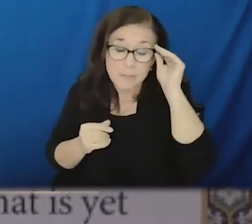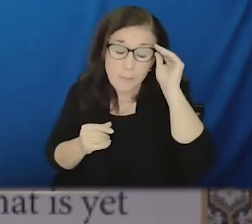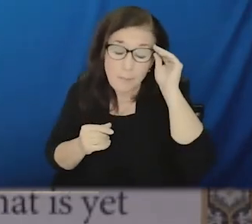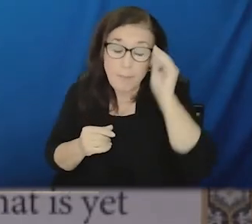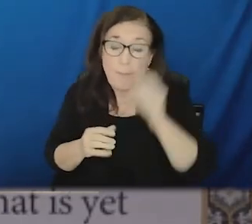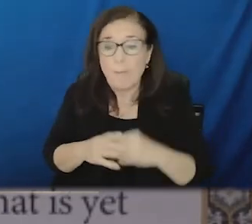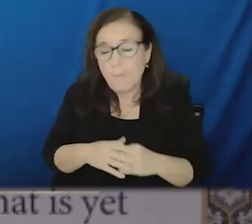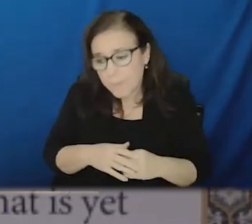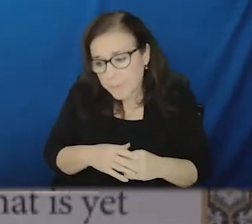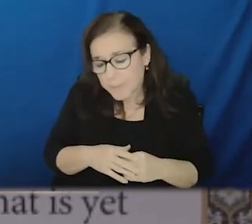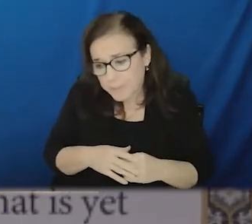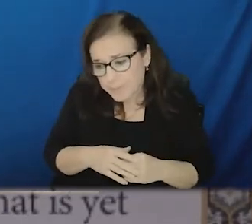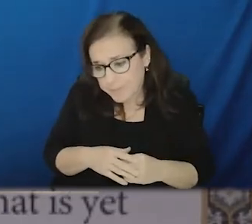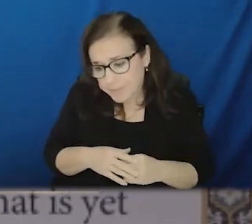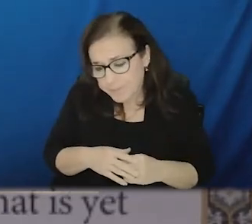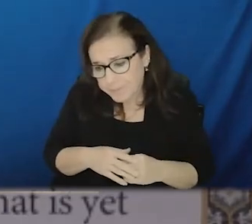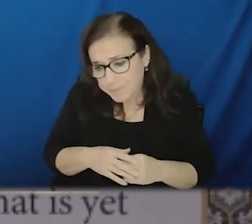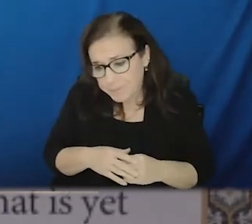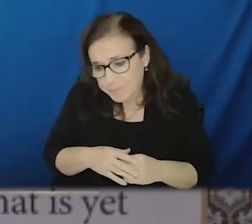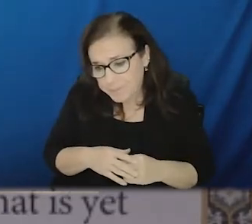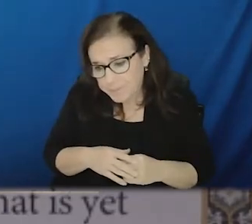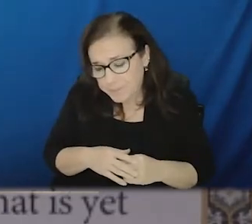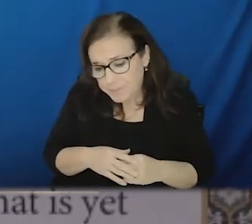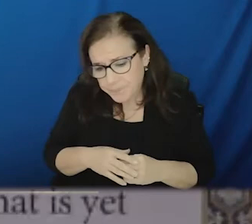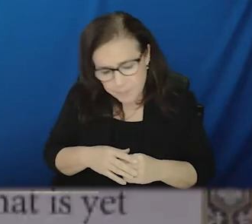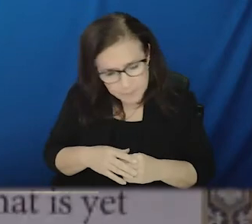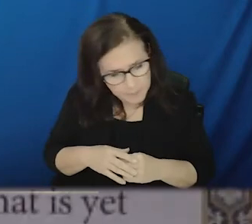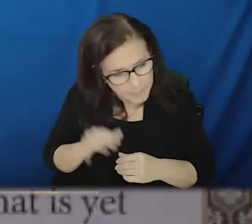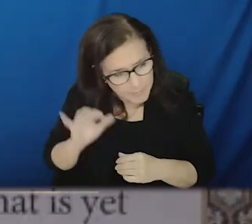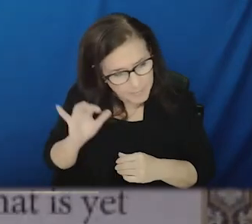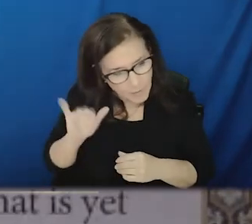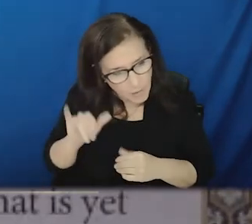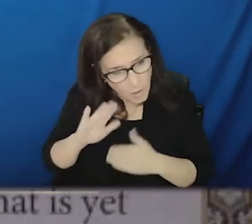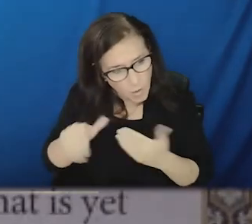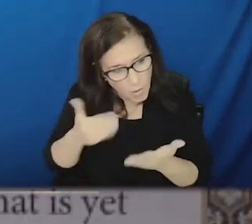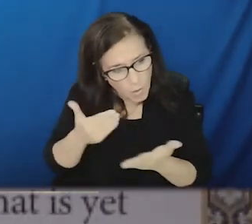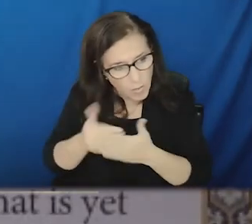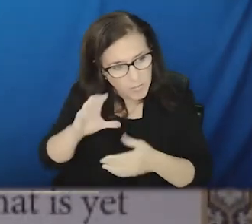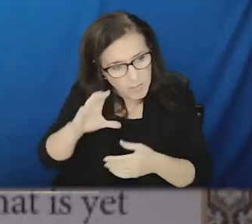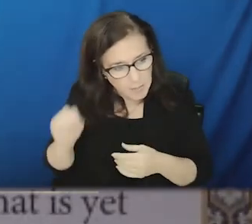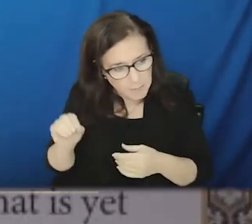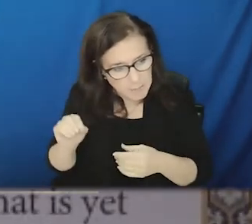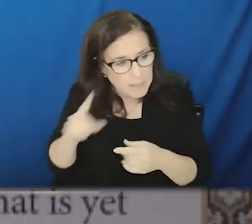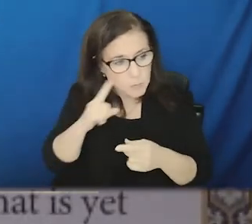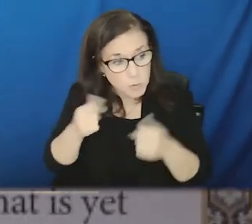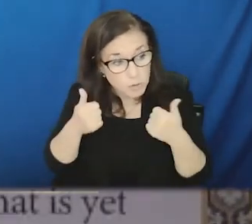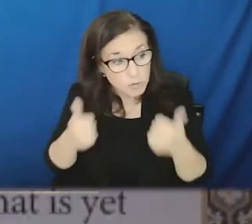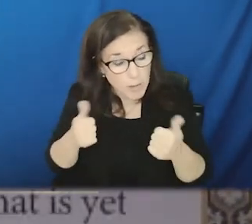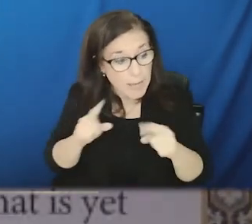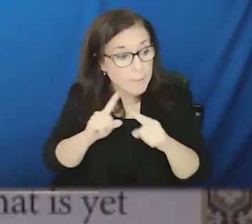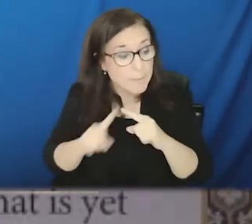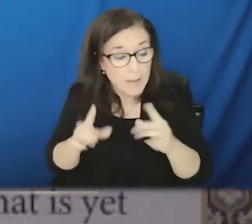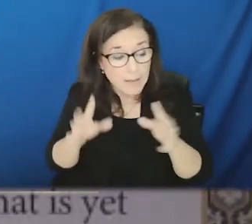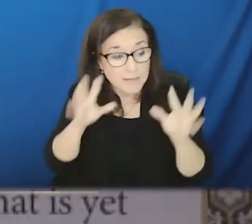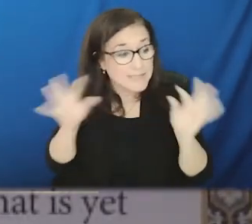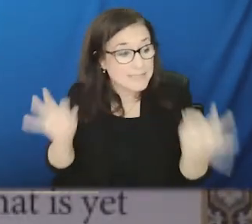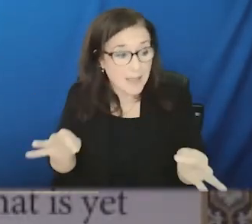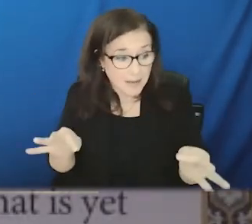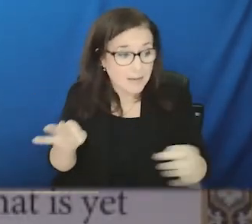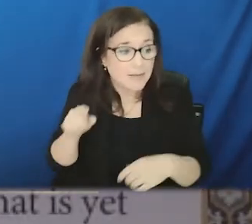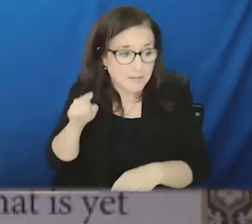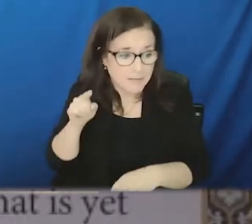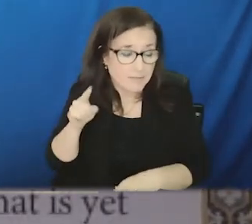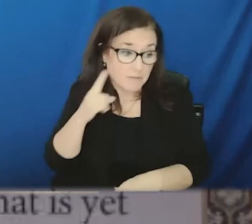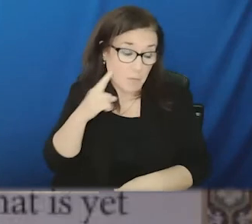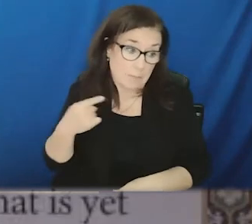all 3 companies were great. The deciding factor for me was more around the expertise around the business services side of